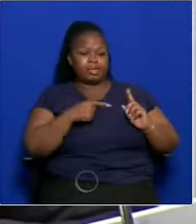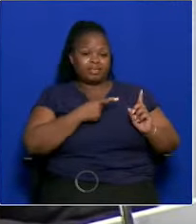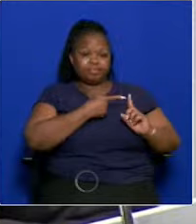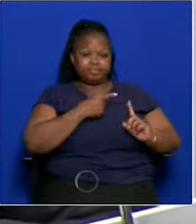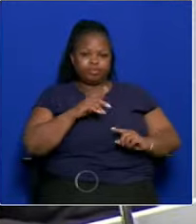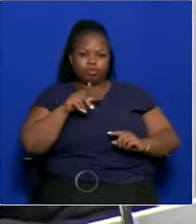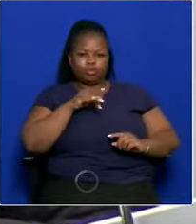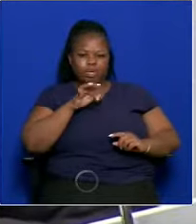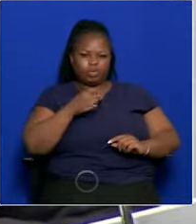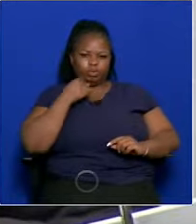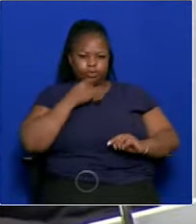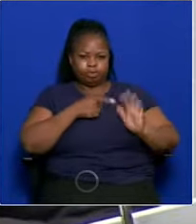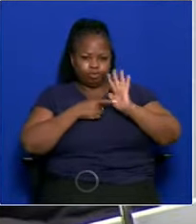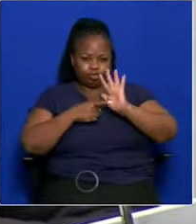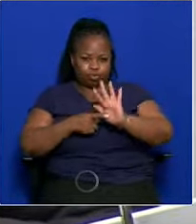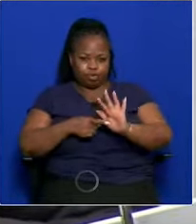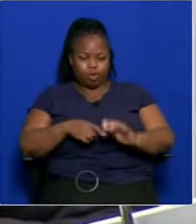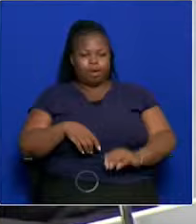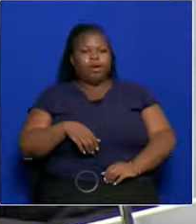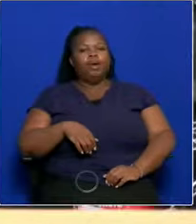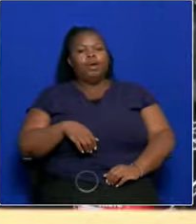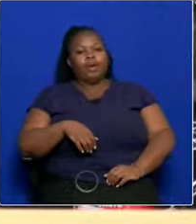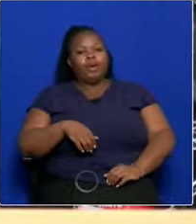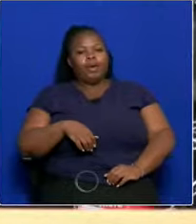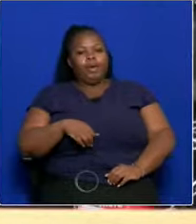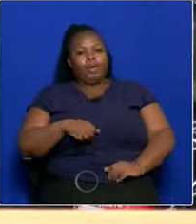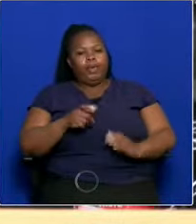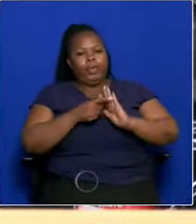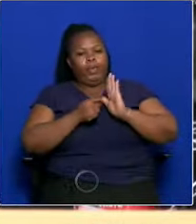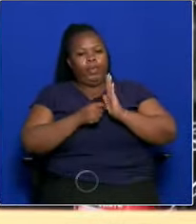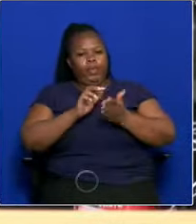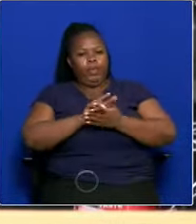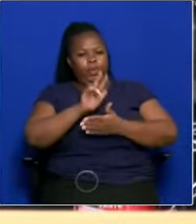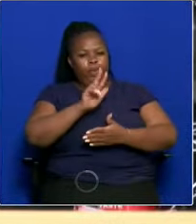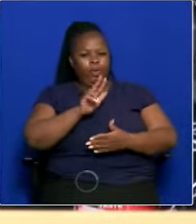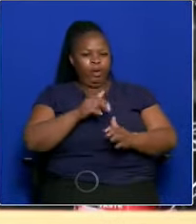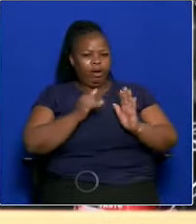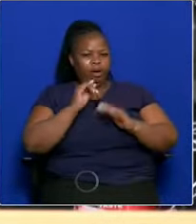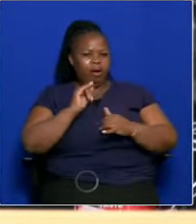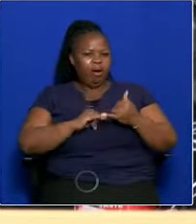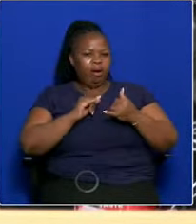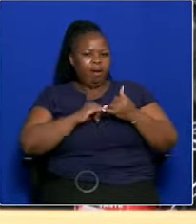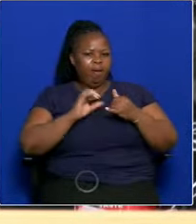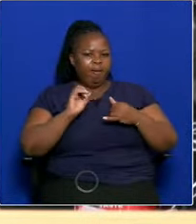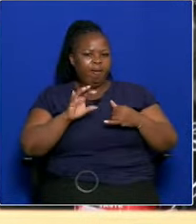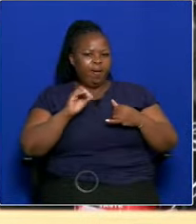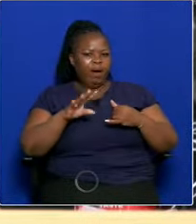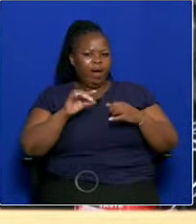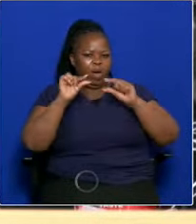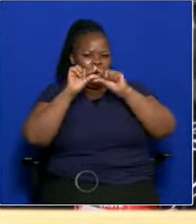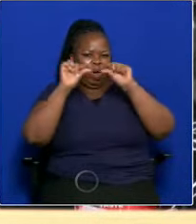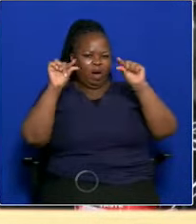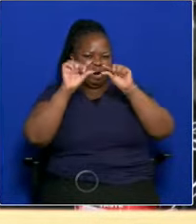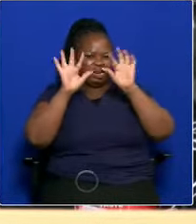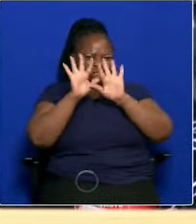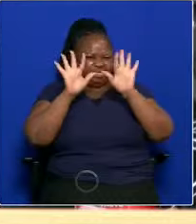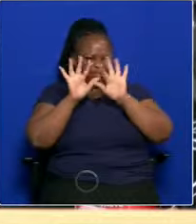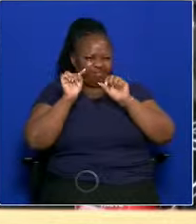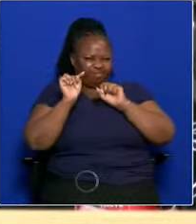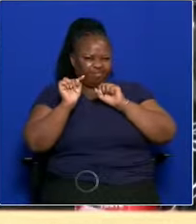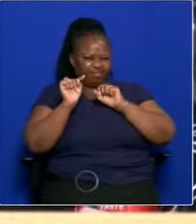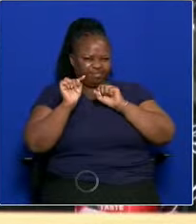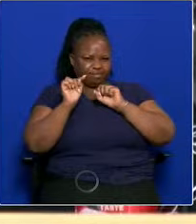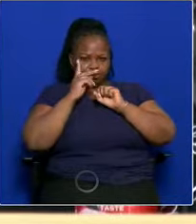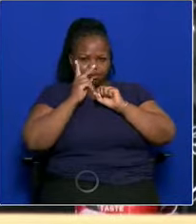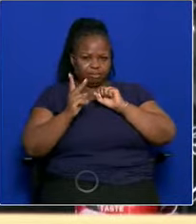out is on the 18th of September. There's a slight highlight or shade. You'll see